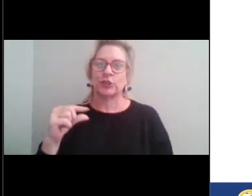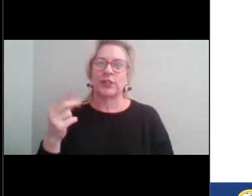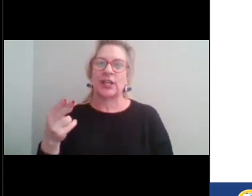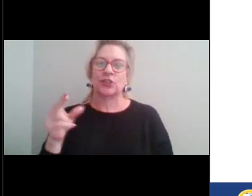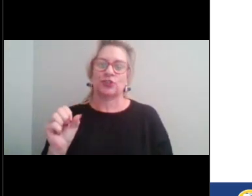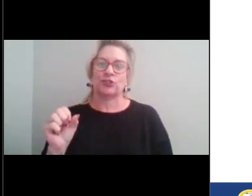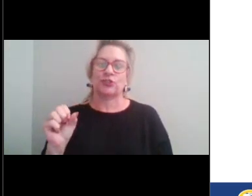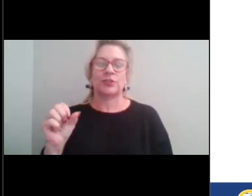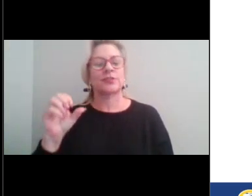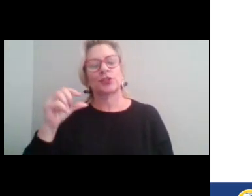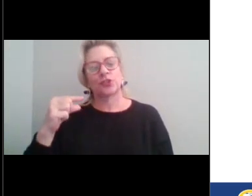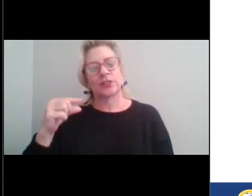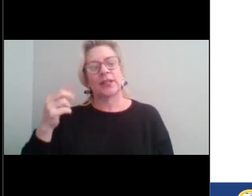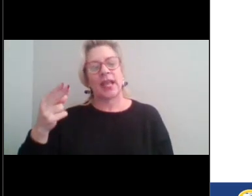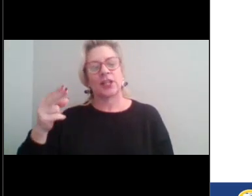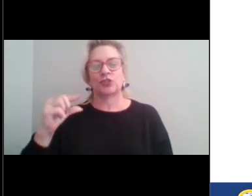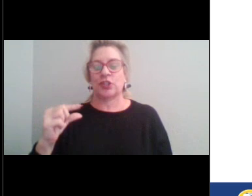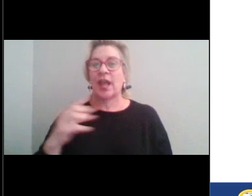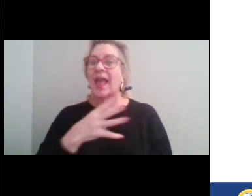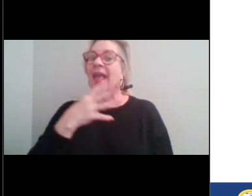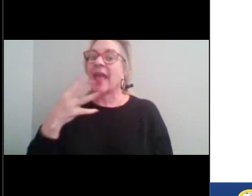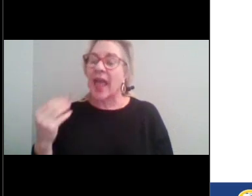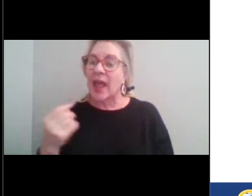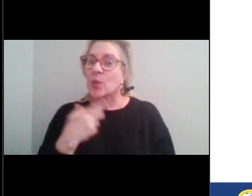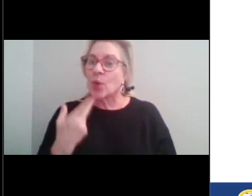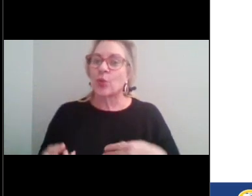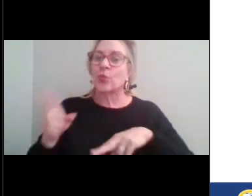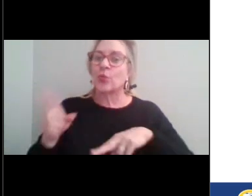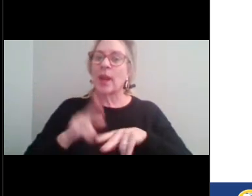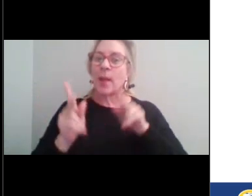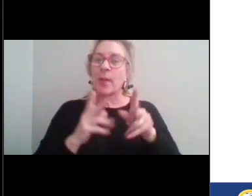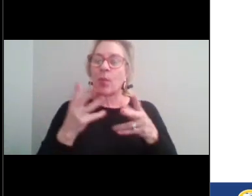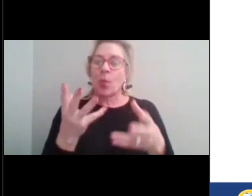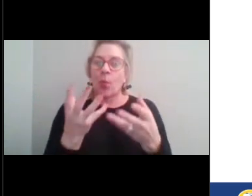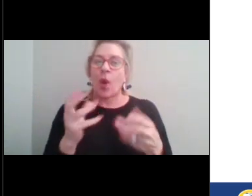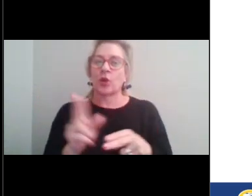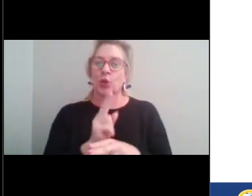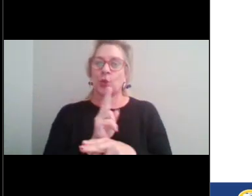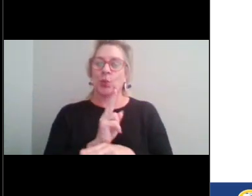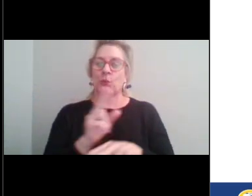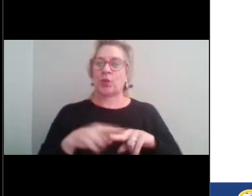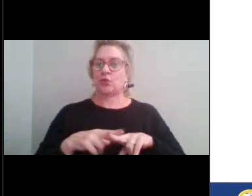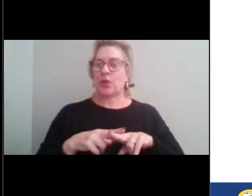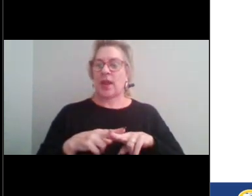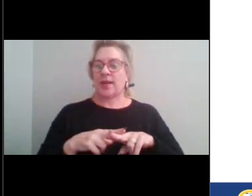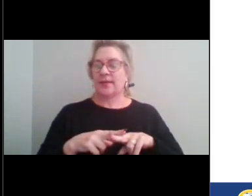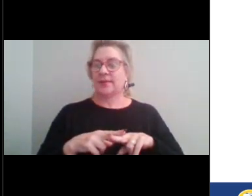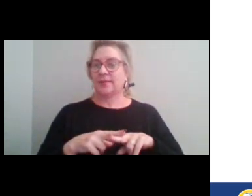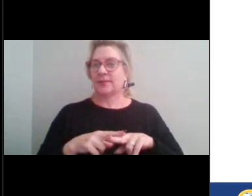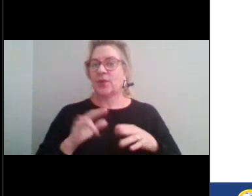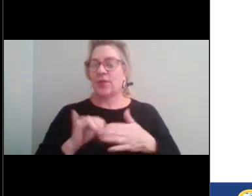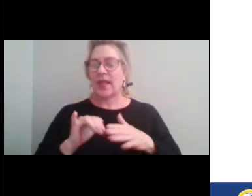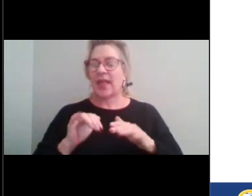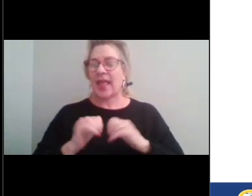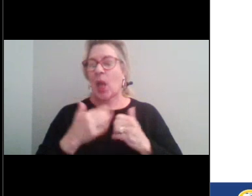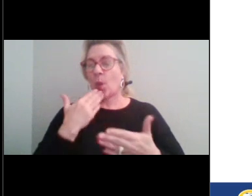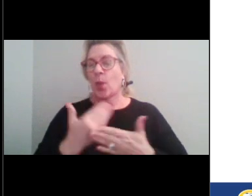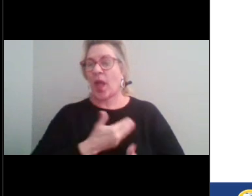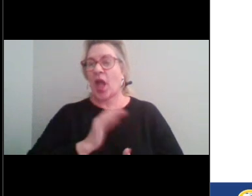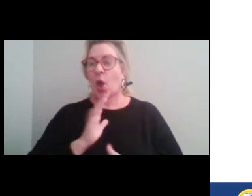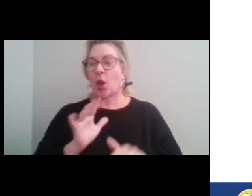we're charged with increasing rail ridership. And that's really more than just about our system. That's going to be about how well our system connects